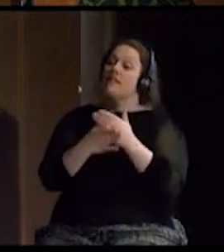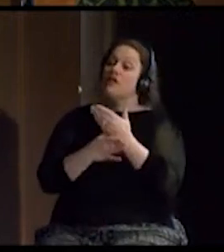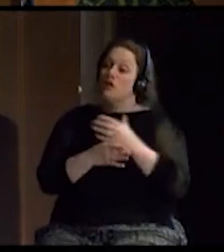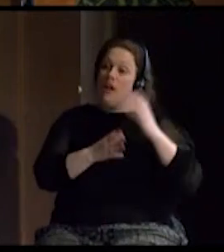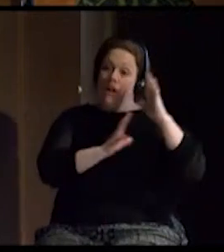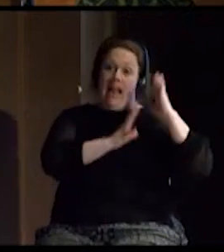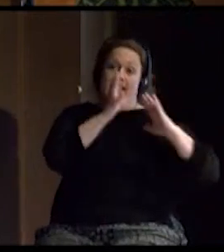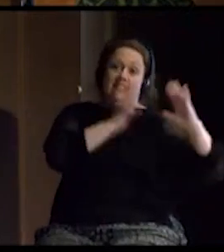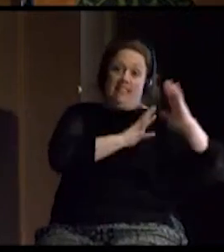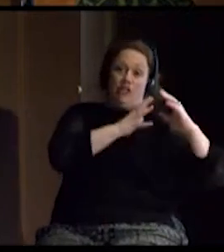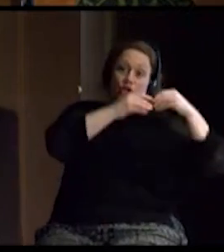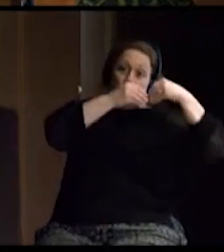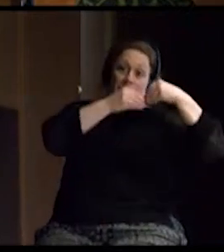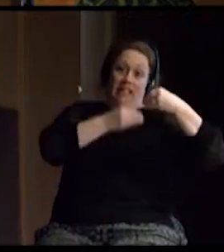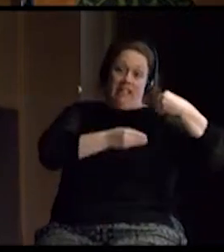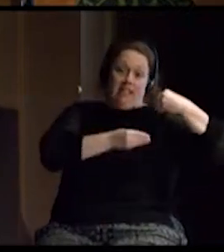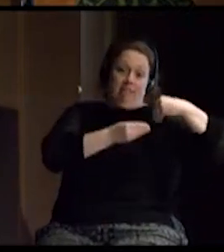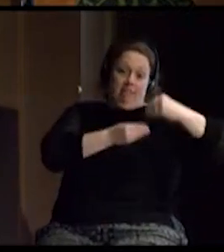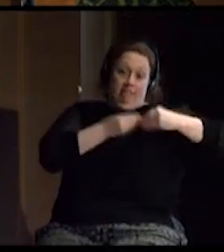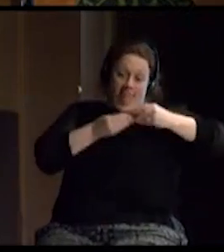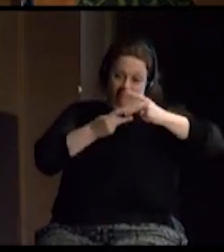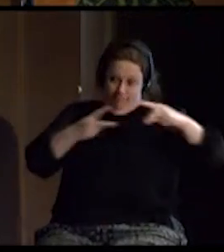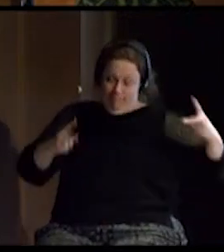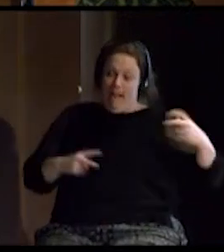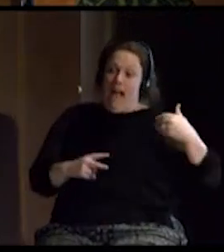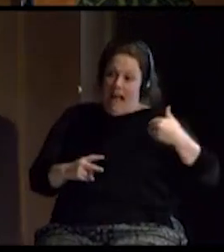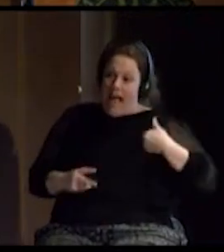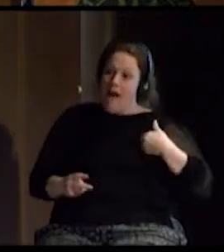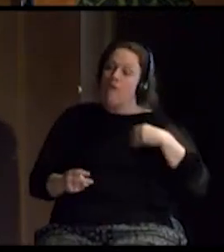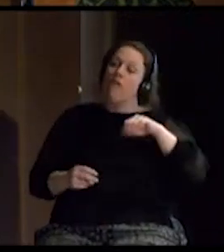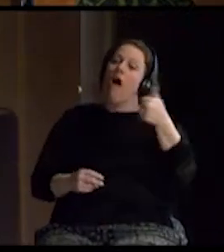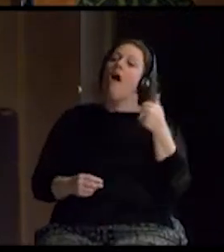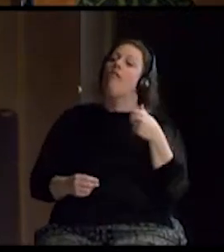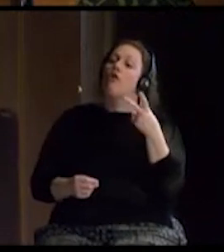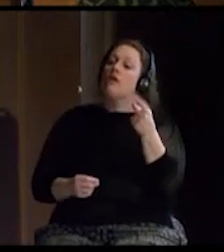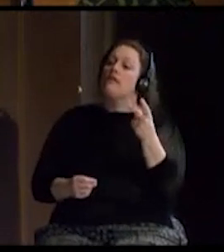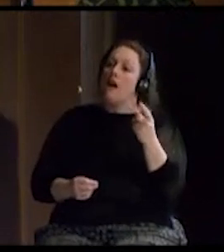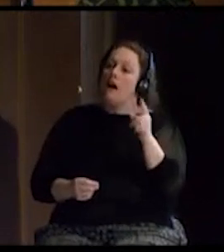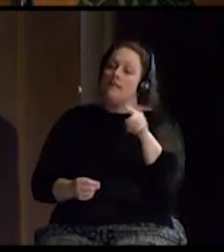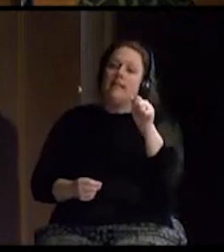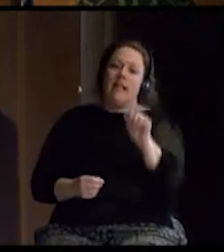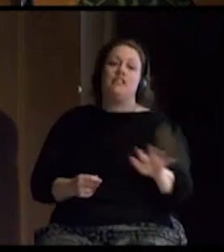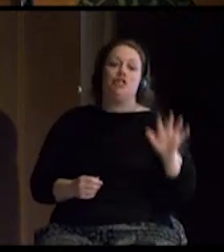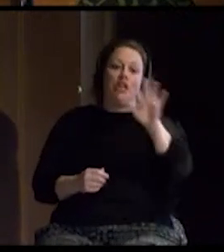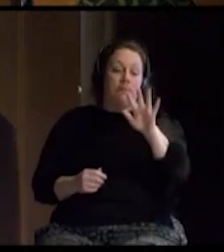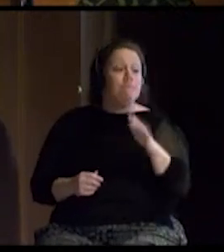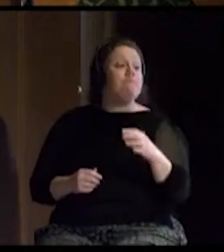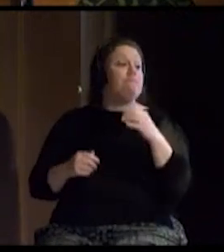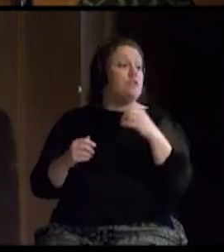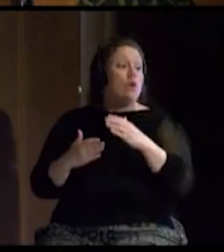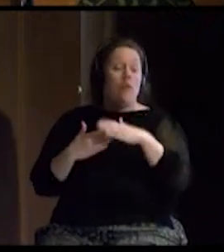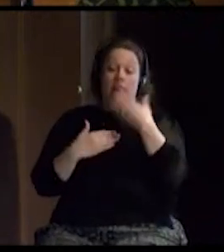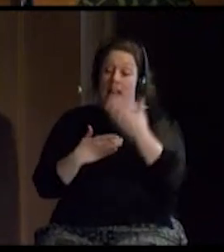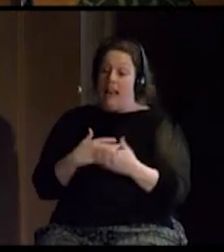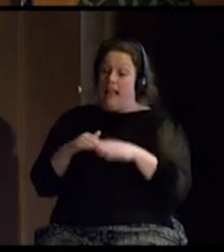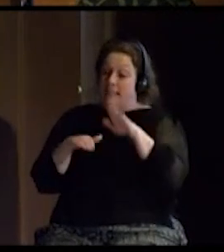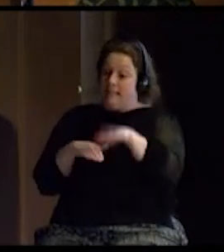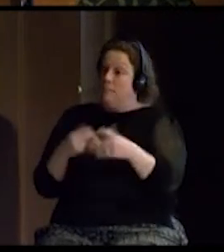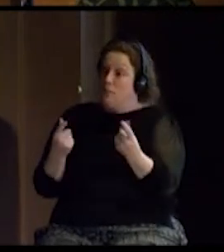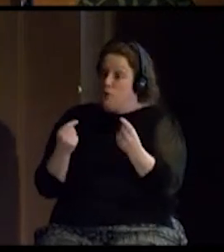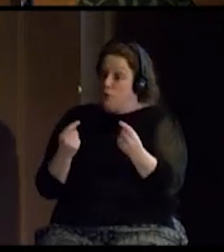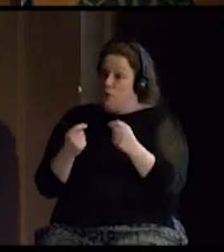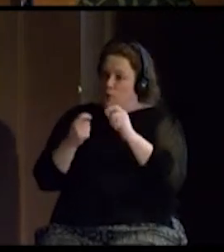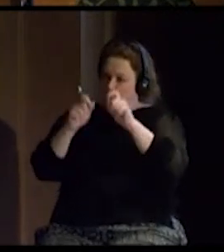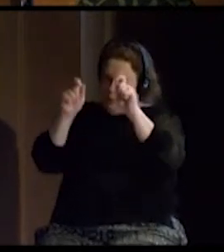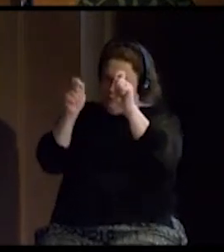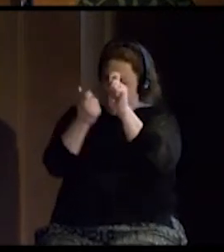dingoes have with pre-colonial dogs back in Asia. Okay, so the next step then is to refine these results.